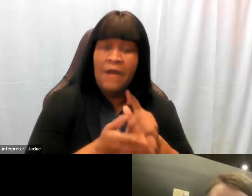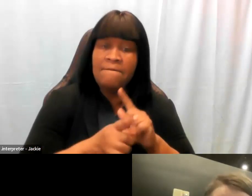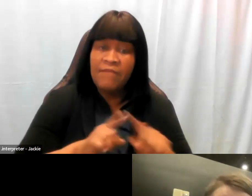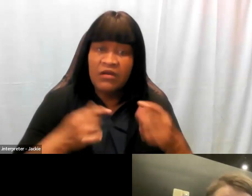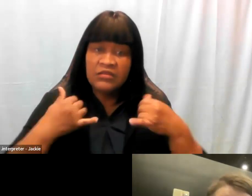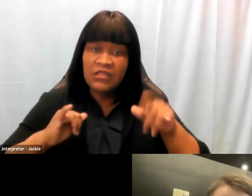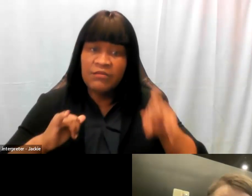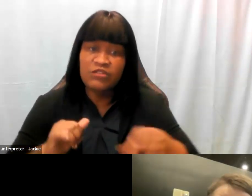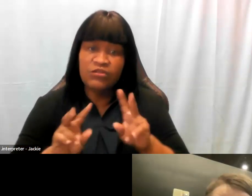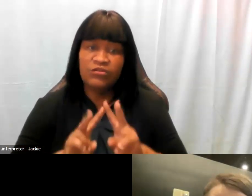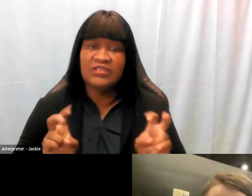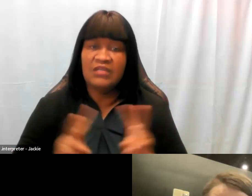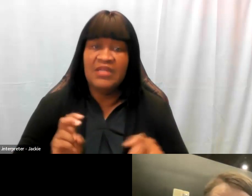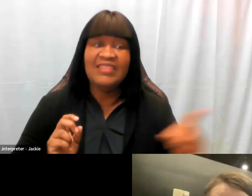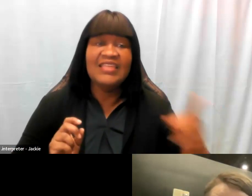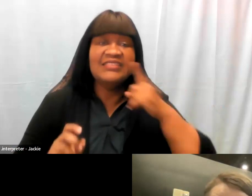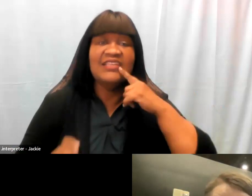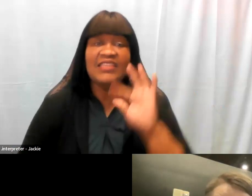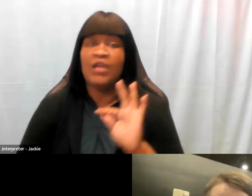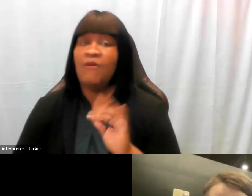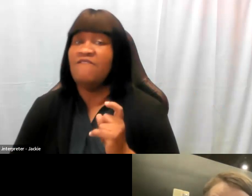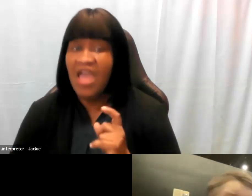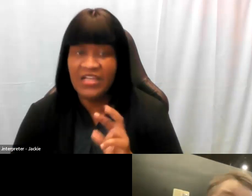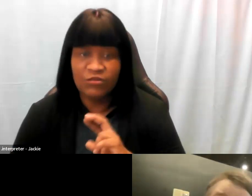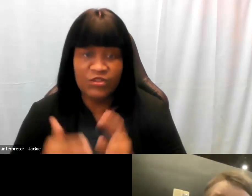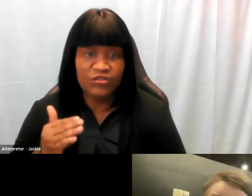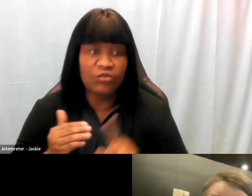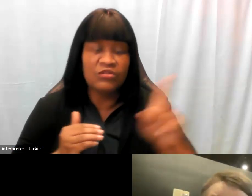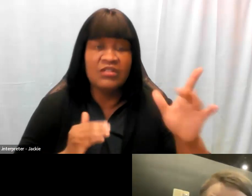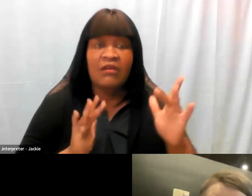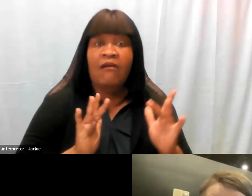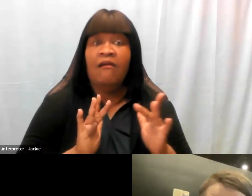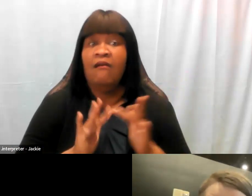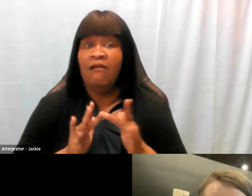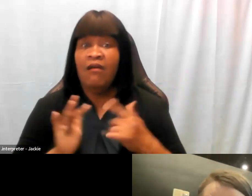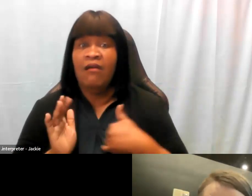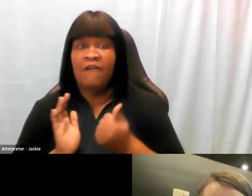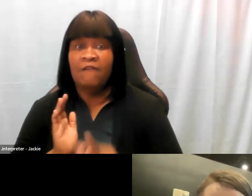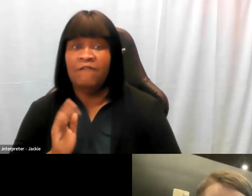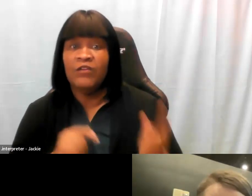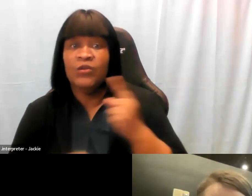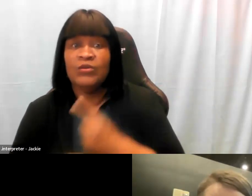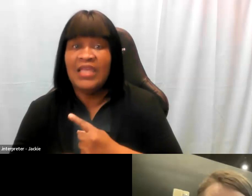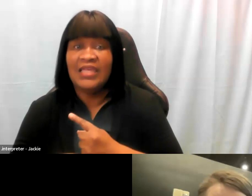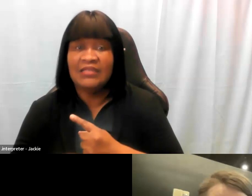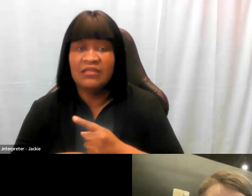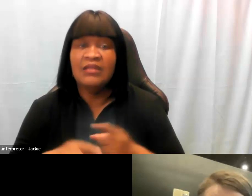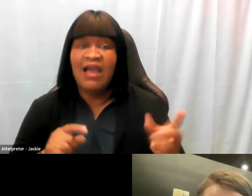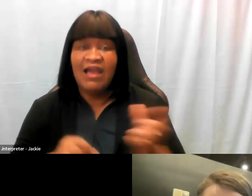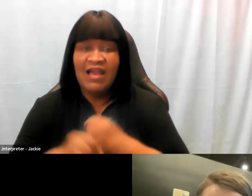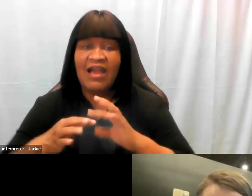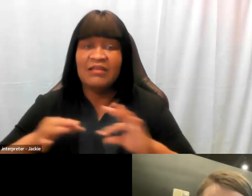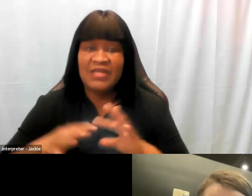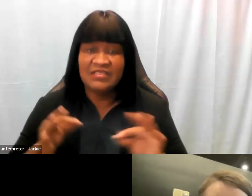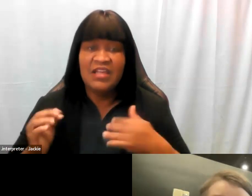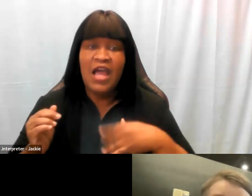he said they'll fax the results to them. They'll get back to me in a few days. So he's getting back. He's handling the logistics. I have a message that says, I'm 100%